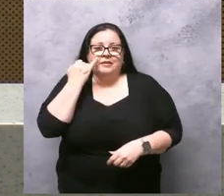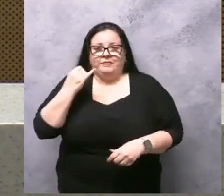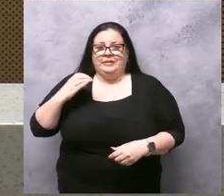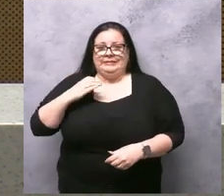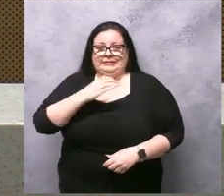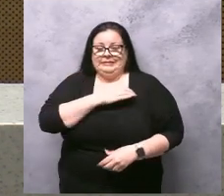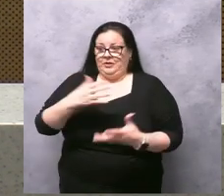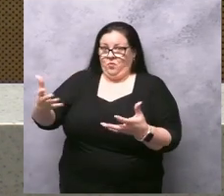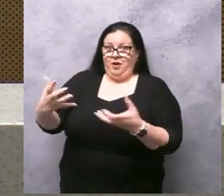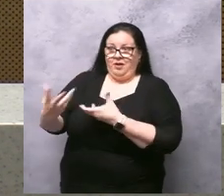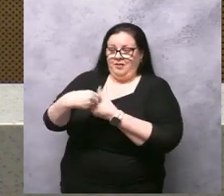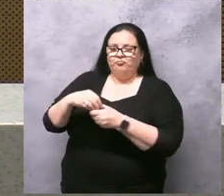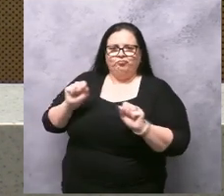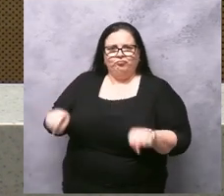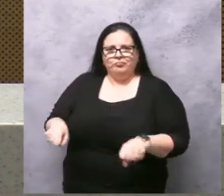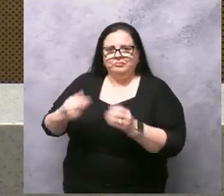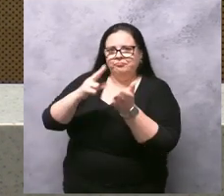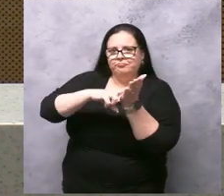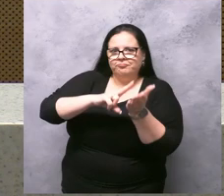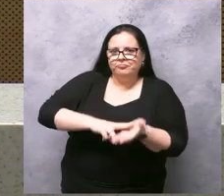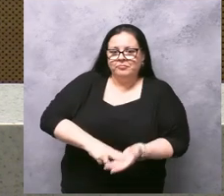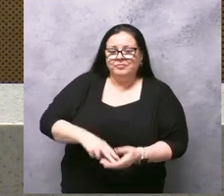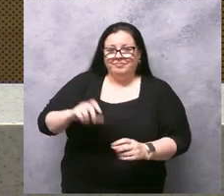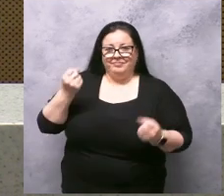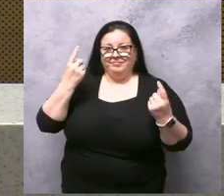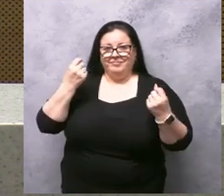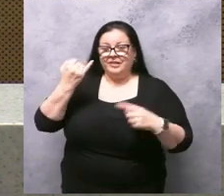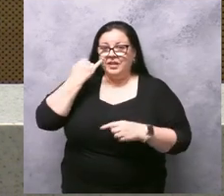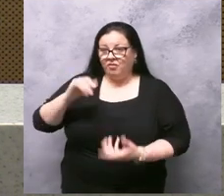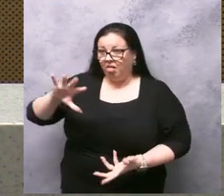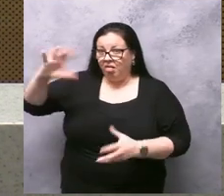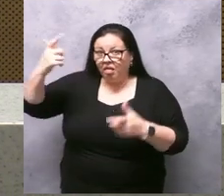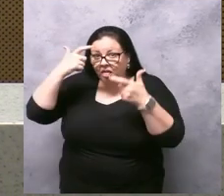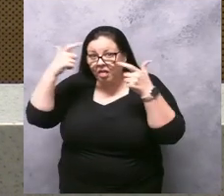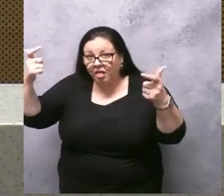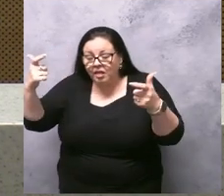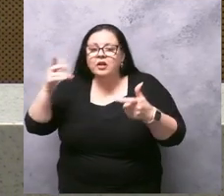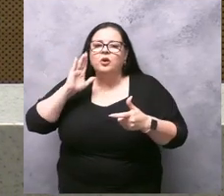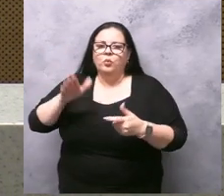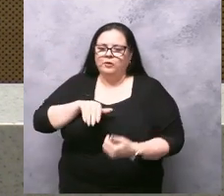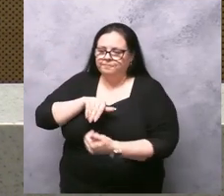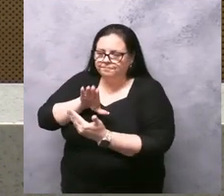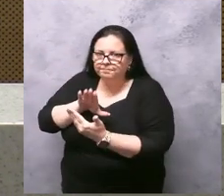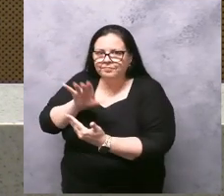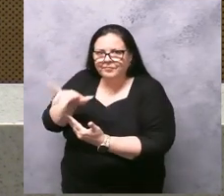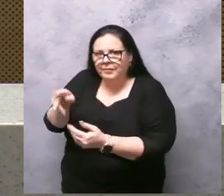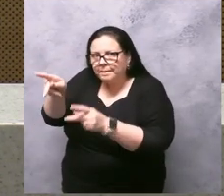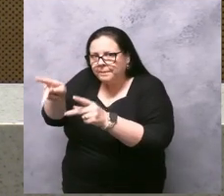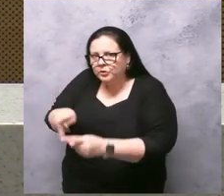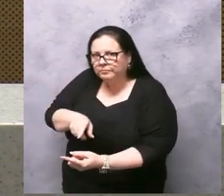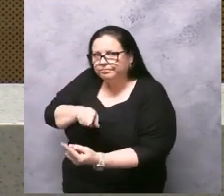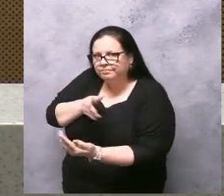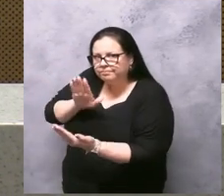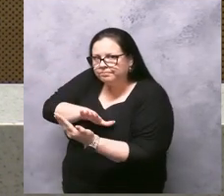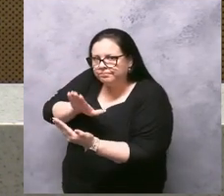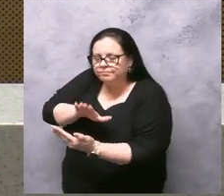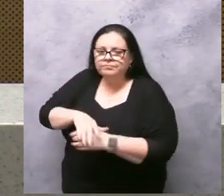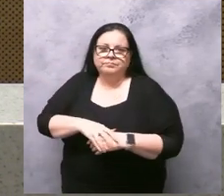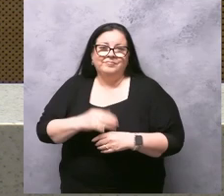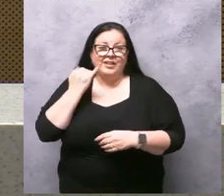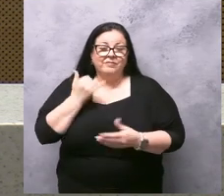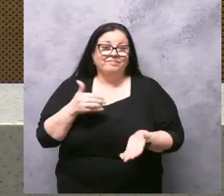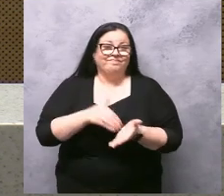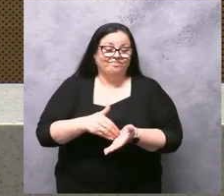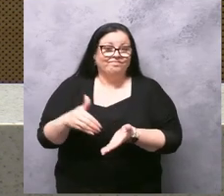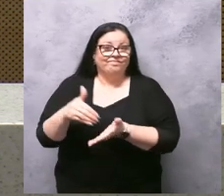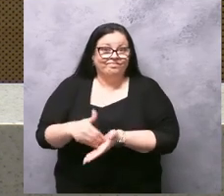participation. Disruption of the meeting by any person, including the audience, is inappropriate and will be addressed by the board president or the board council. Continued repeated